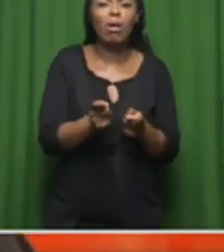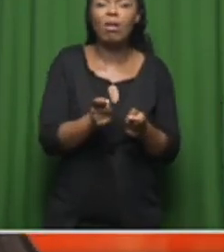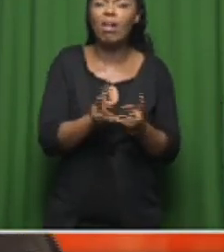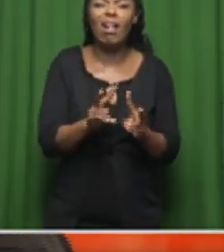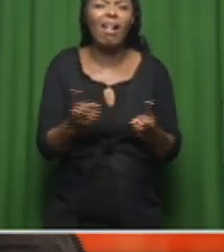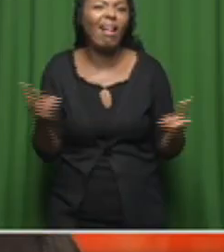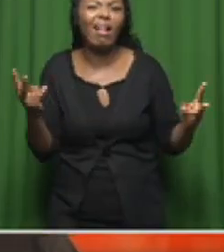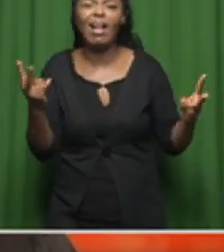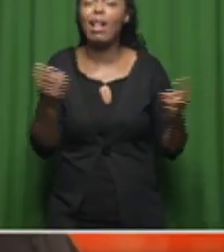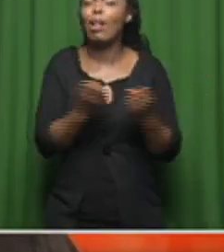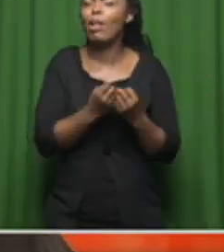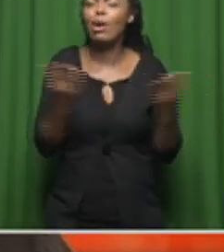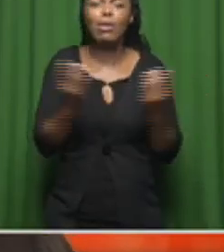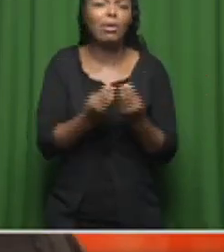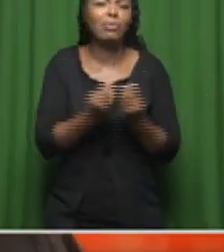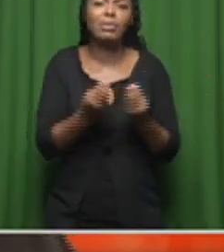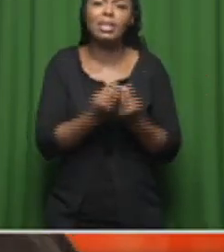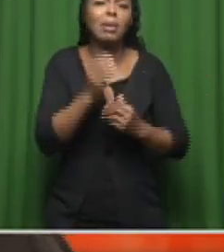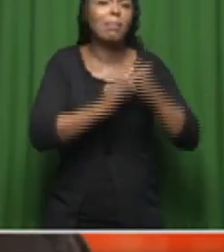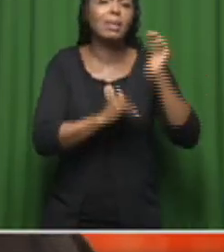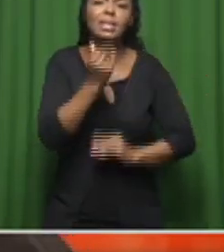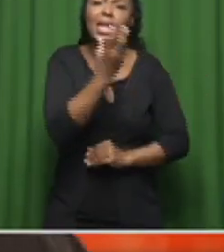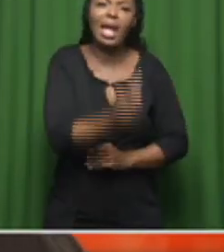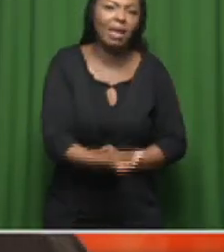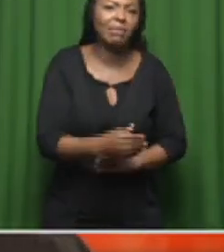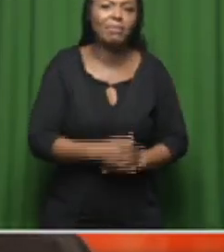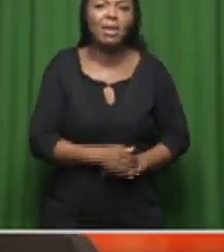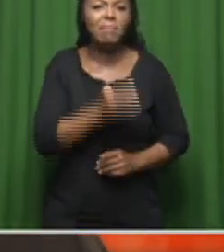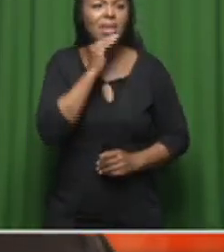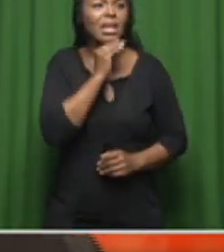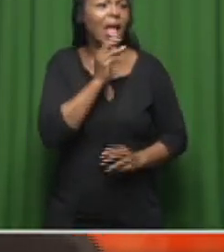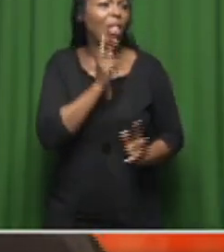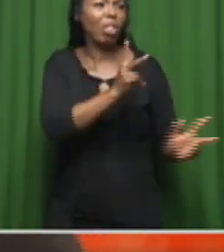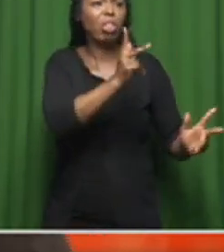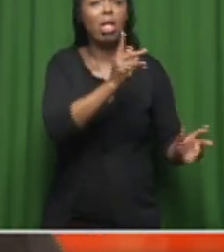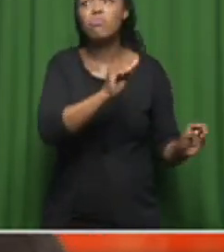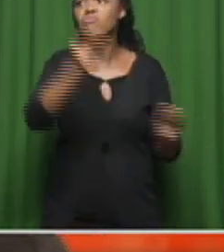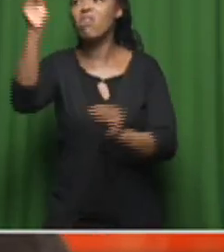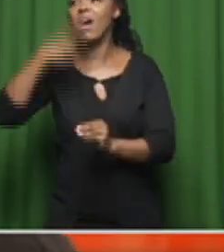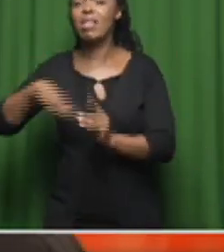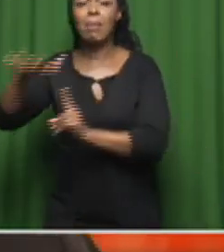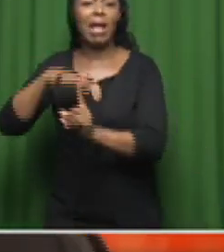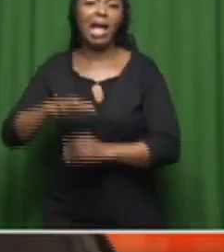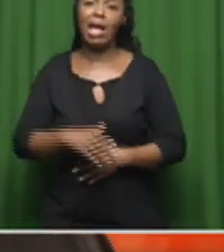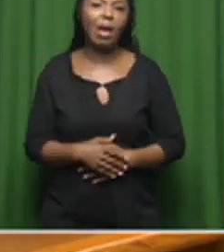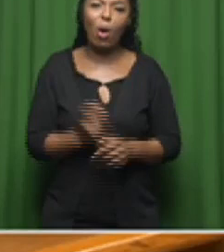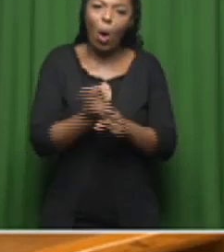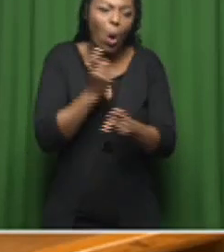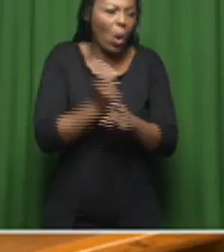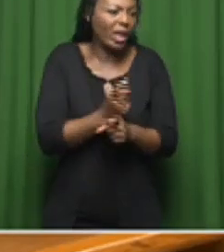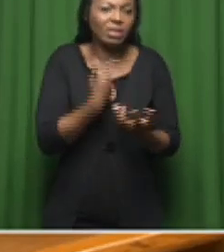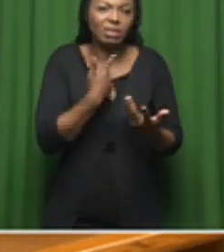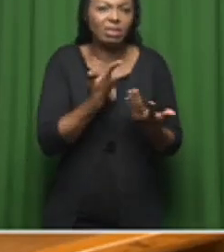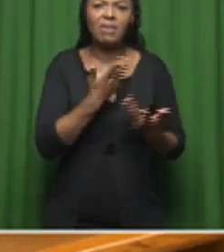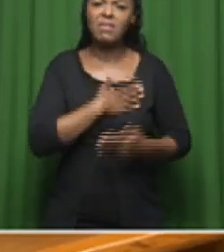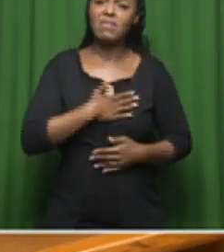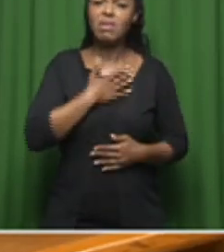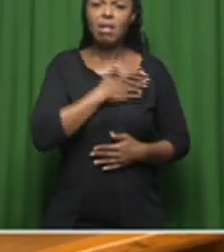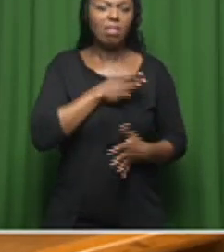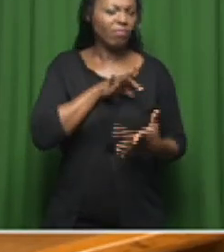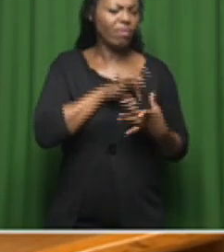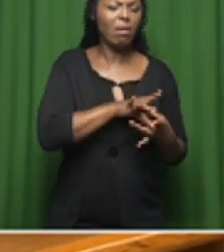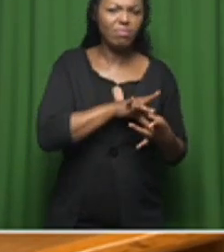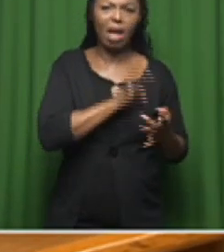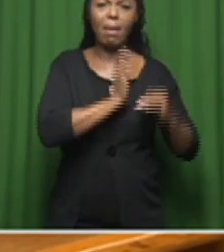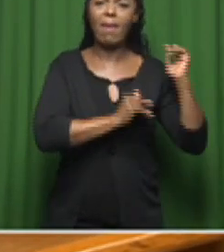We have a lot of things in the building. You don't have to leave the building. You are always in the building. That's what makes it special. And then